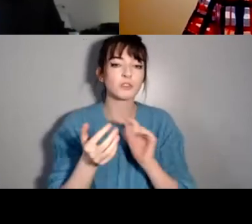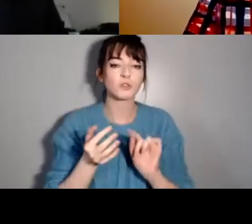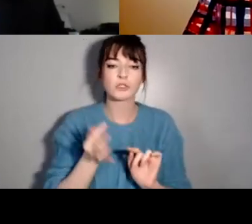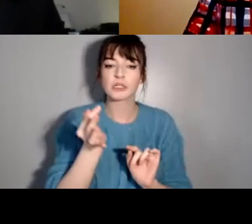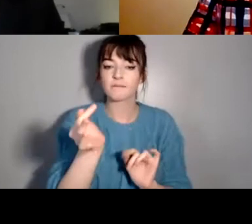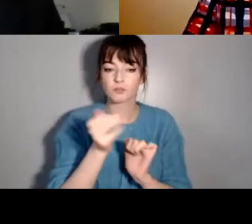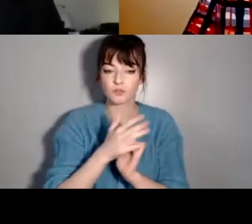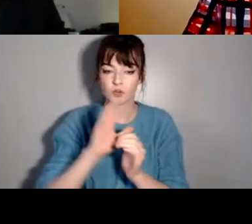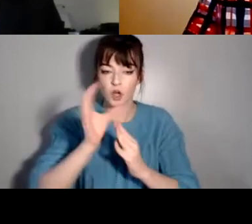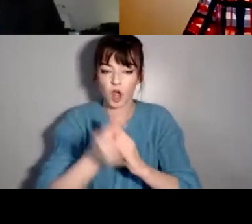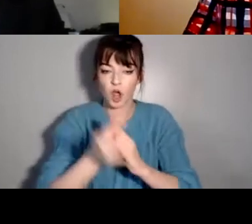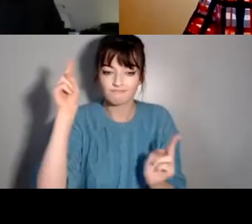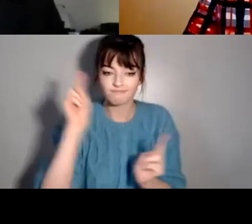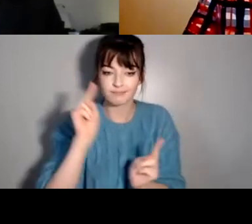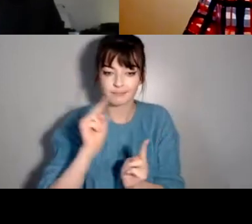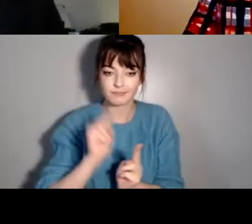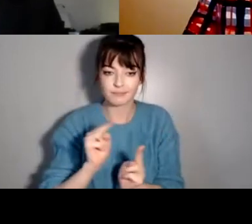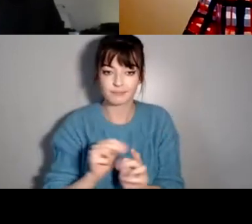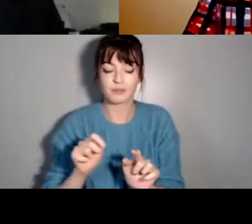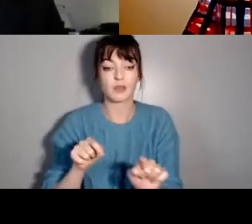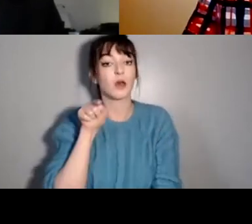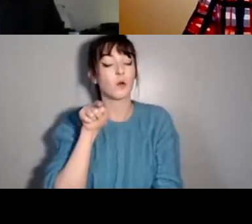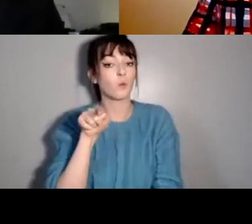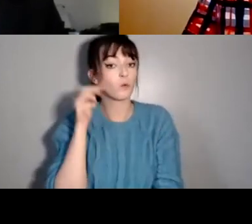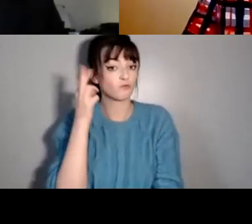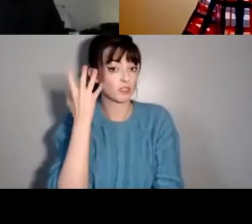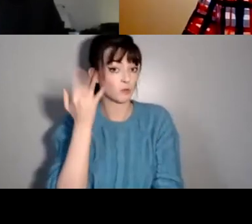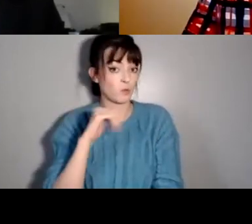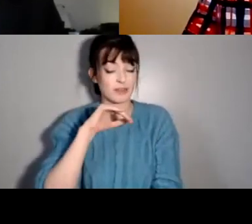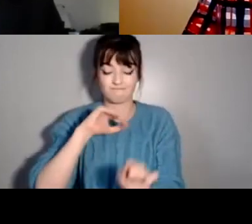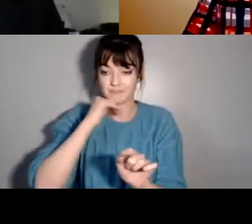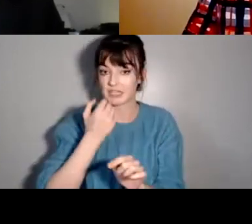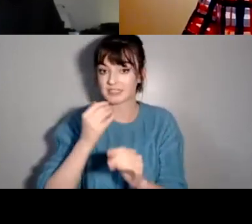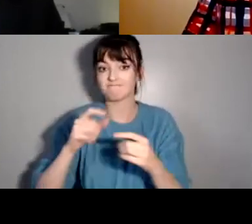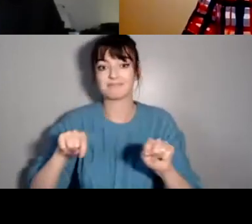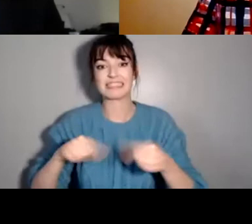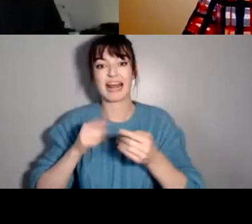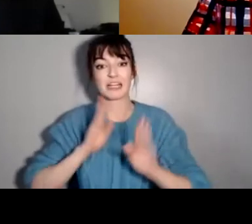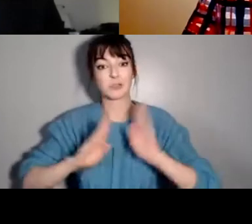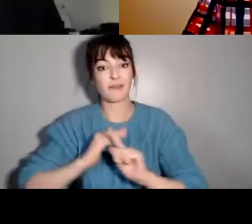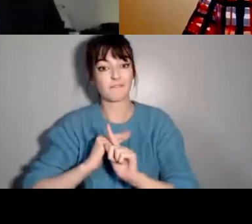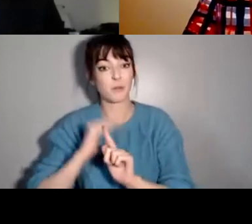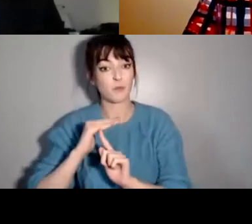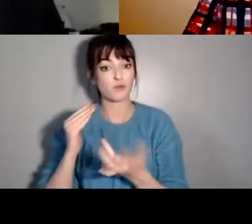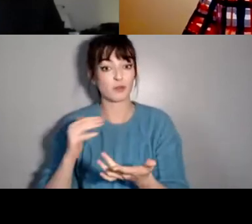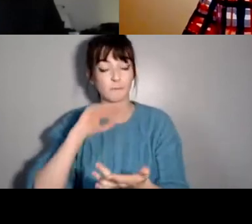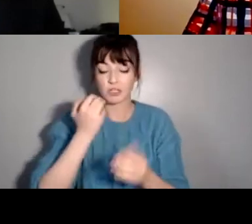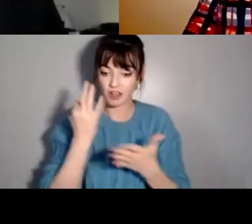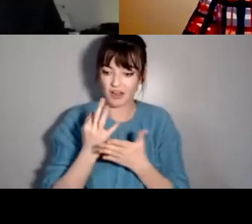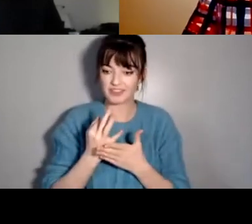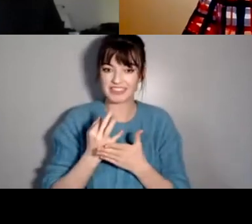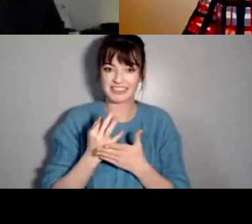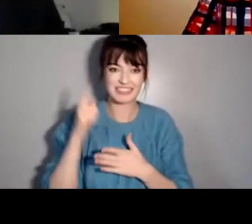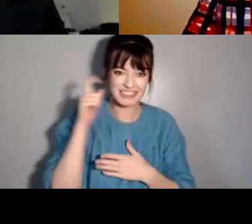down in the future. And one of those areas could be around challenging behavior is improved, because challenging behavior is often a result of the environment.